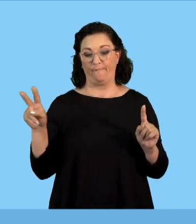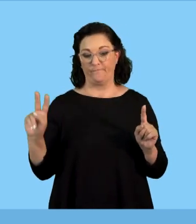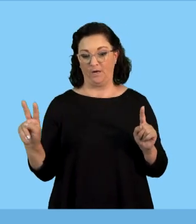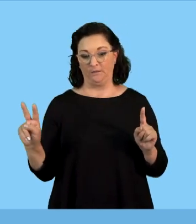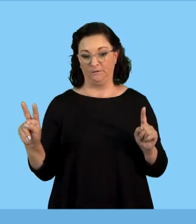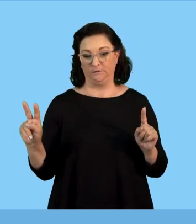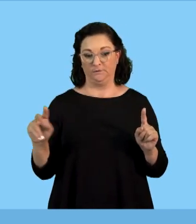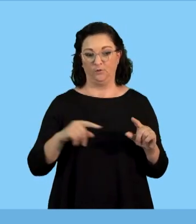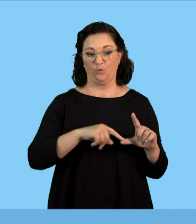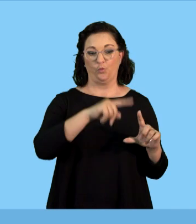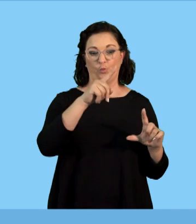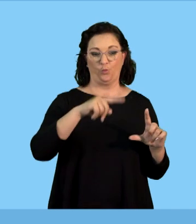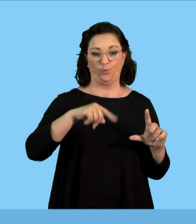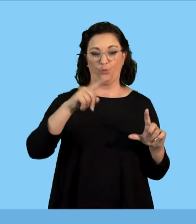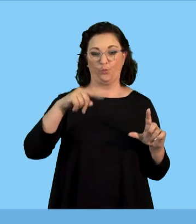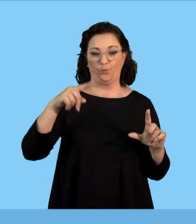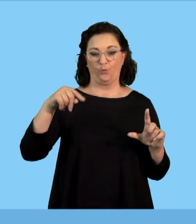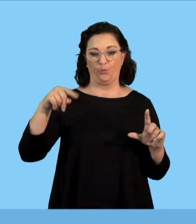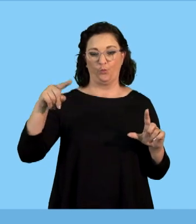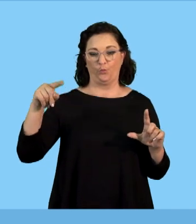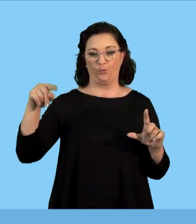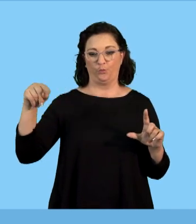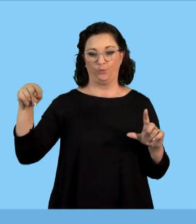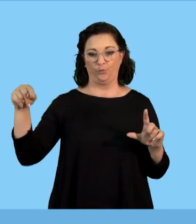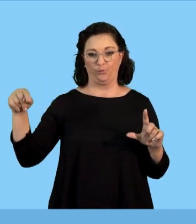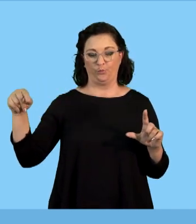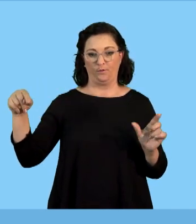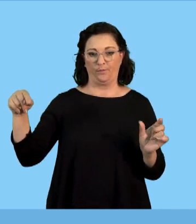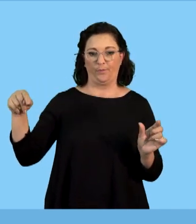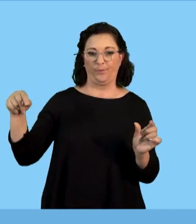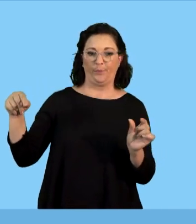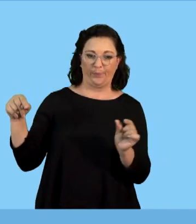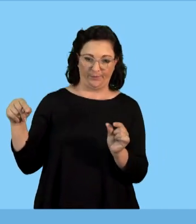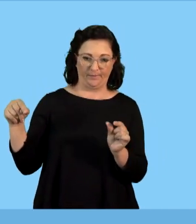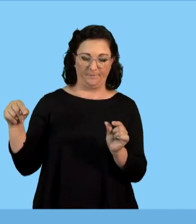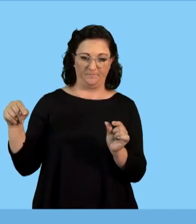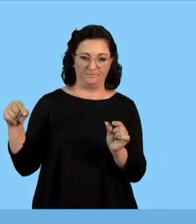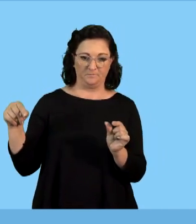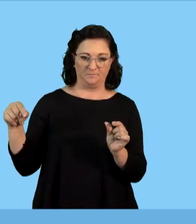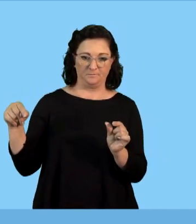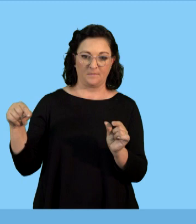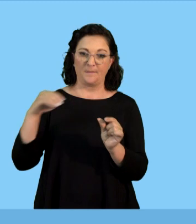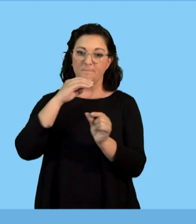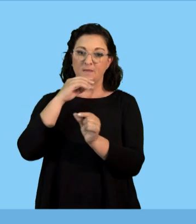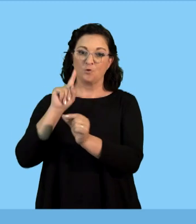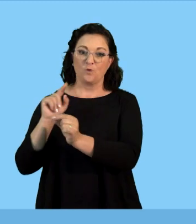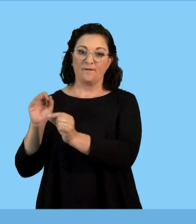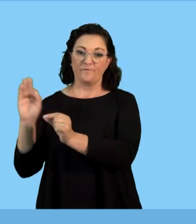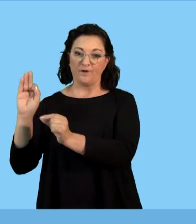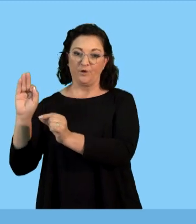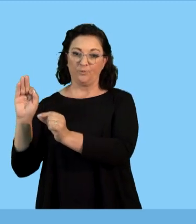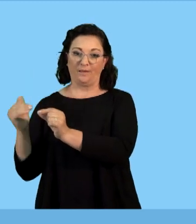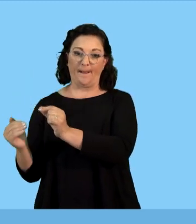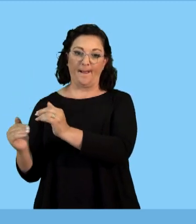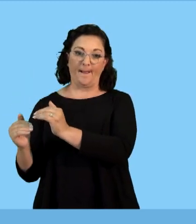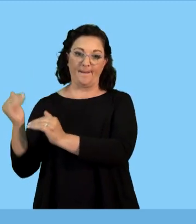to violet, the wavelength of those colors is decreasing. And if the wavelength is decreasing, it then means that